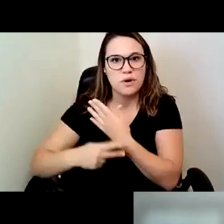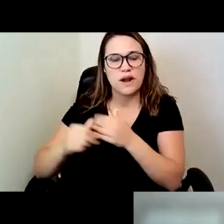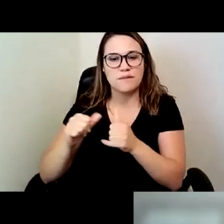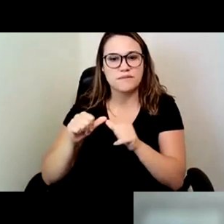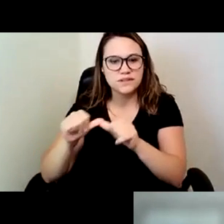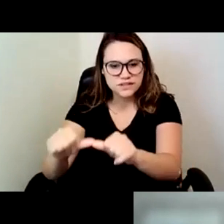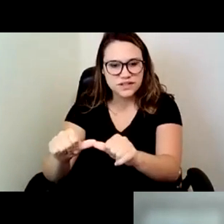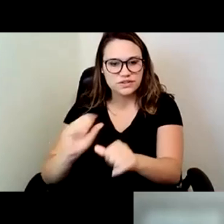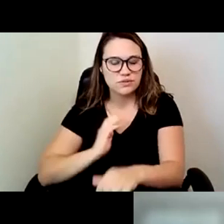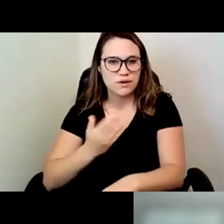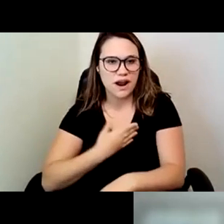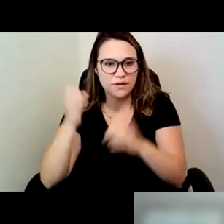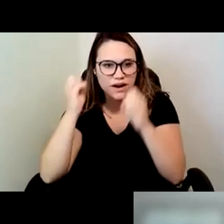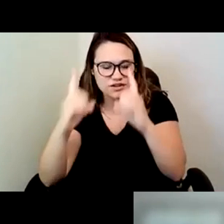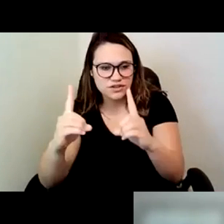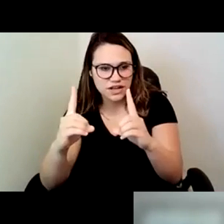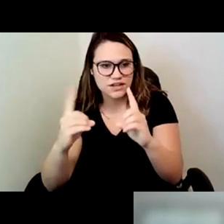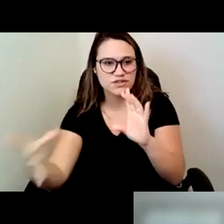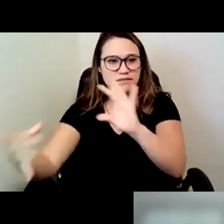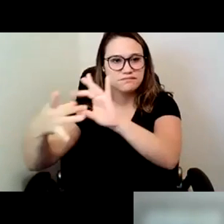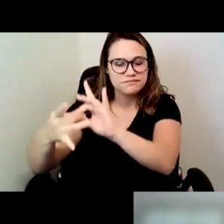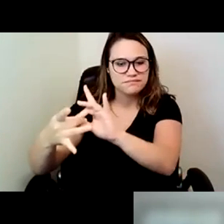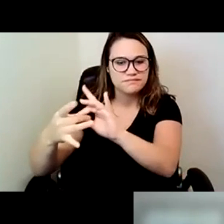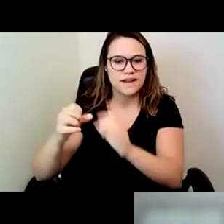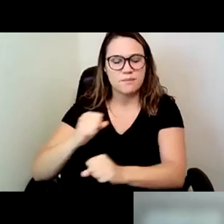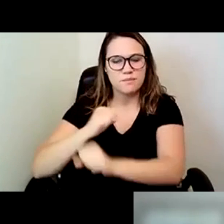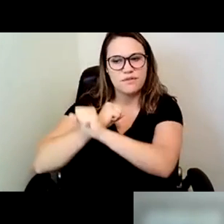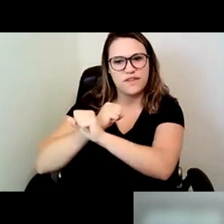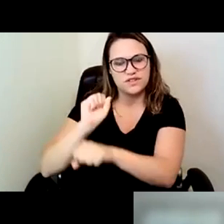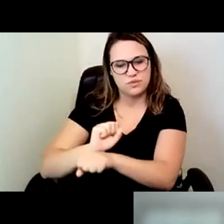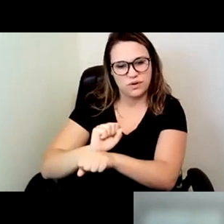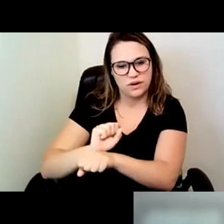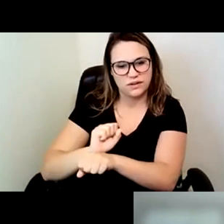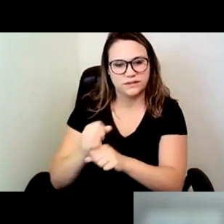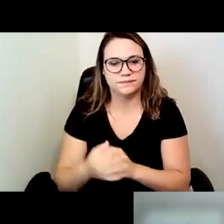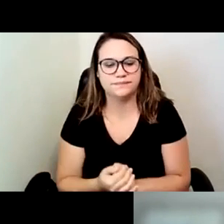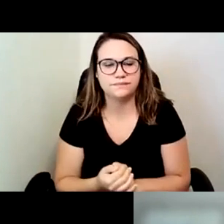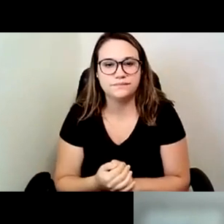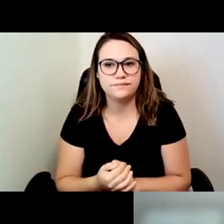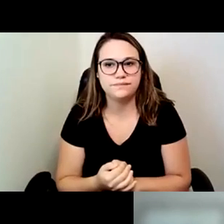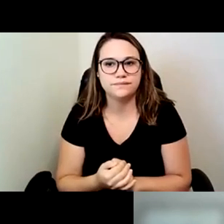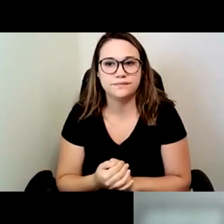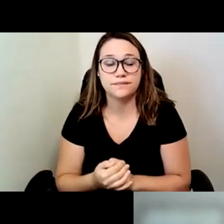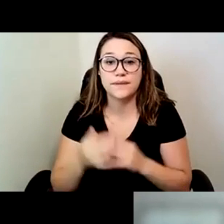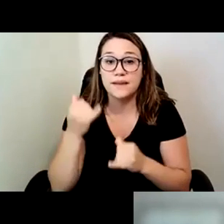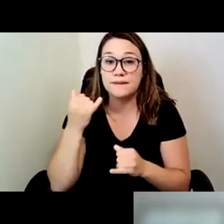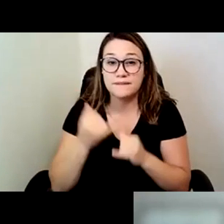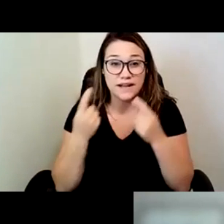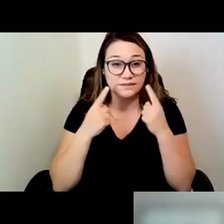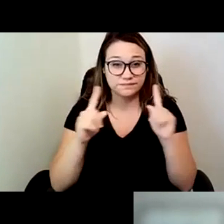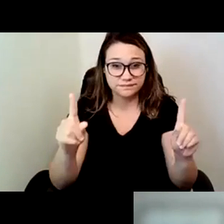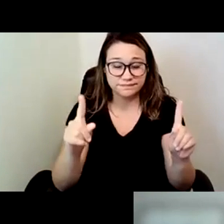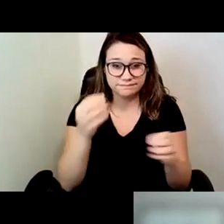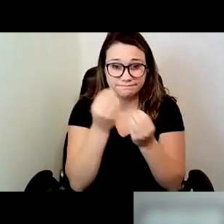elder abuse education, outreach, and prevention work after the event. Just one final announcement before we begin